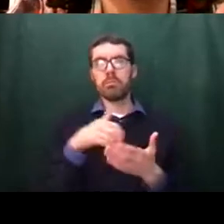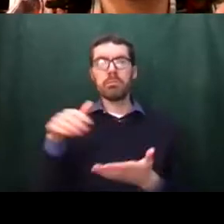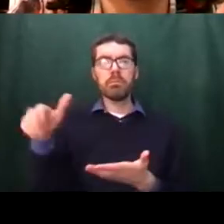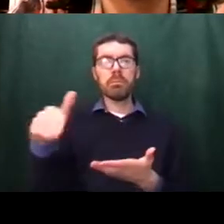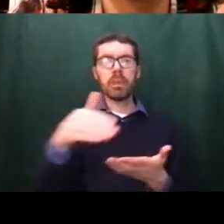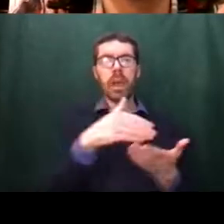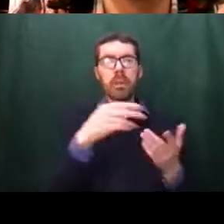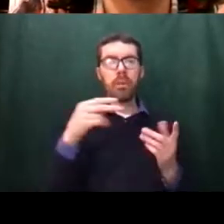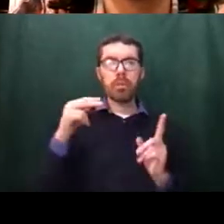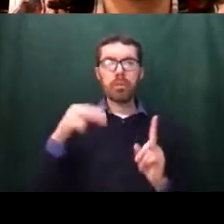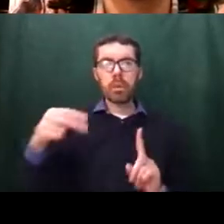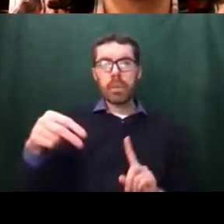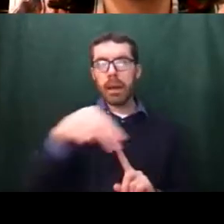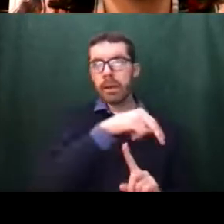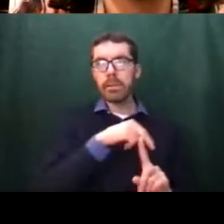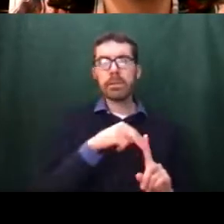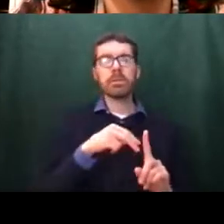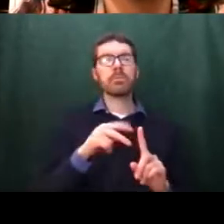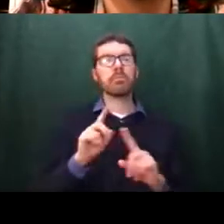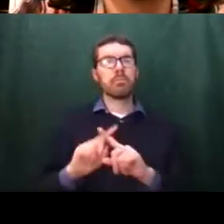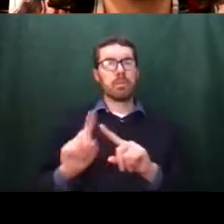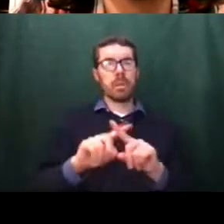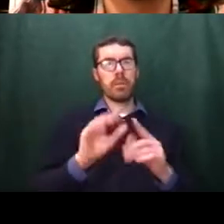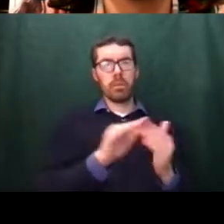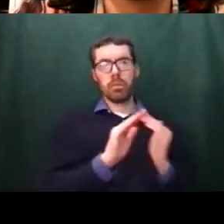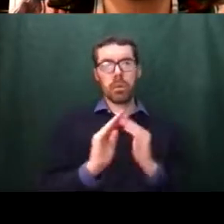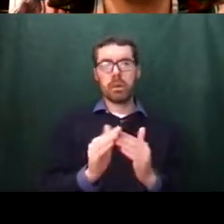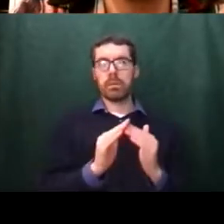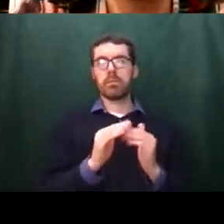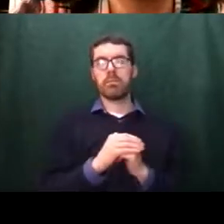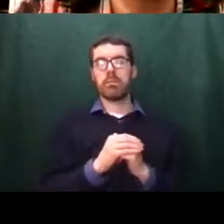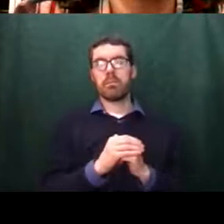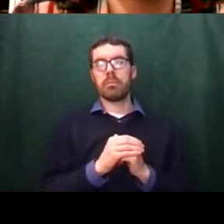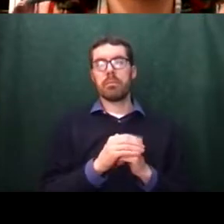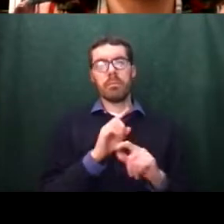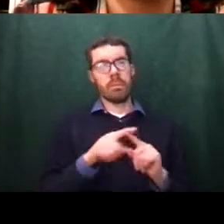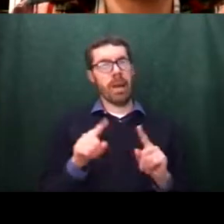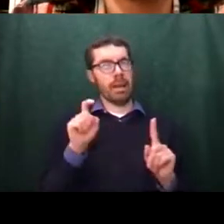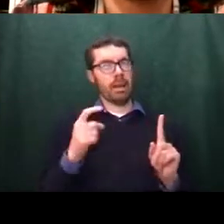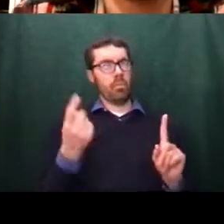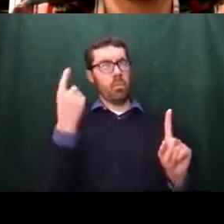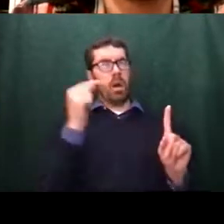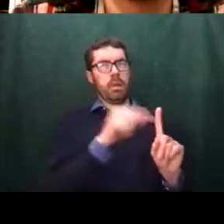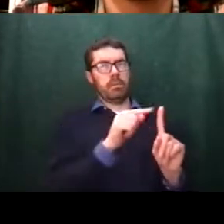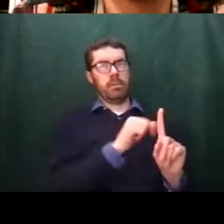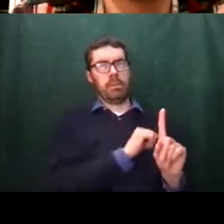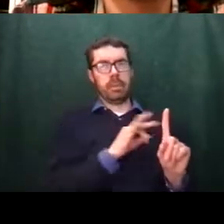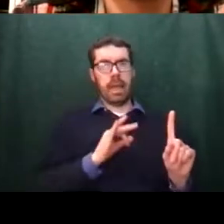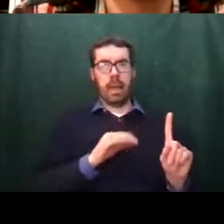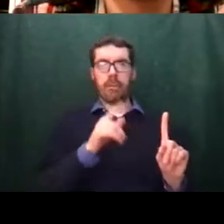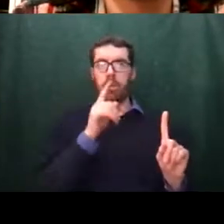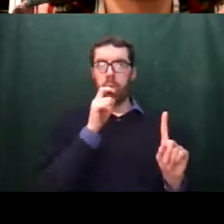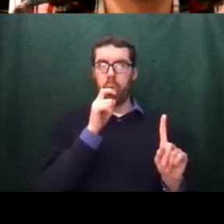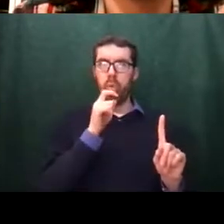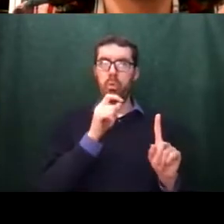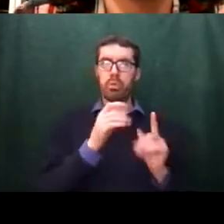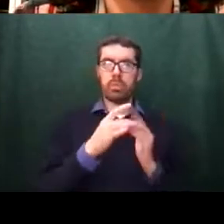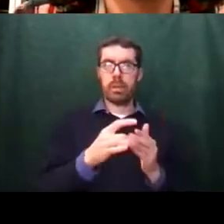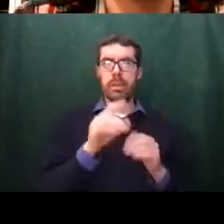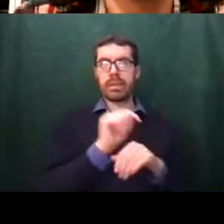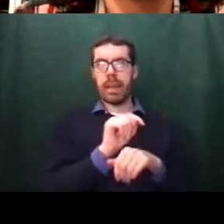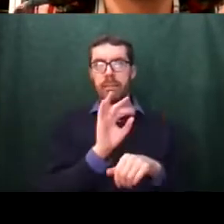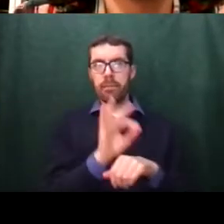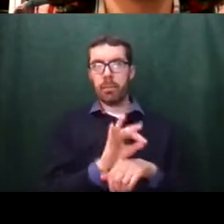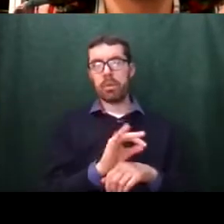different communities. It just needs to have somebody say, yes, let's do a task force, and this person will do